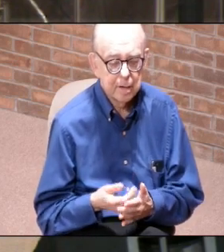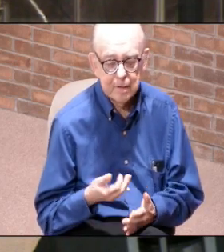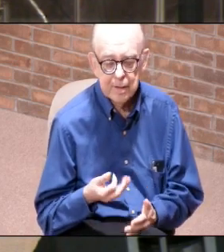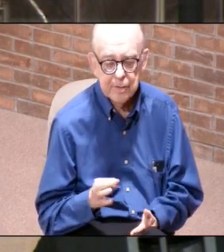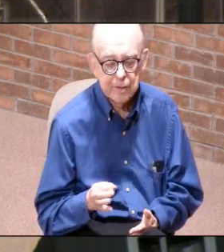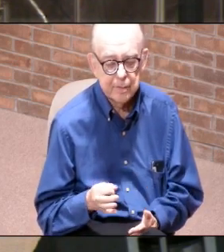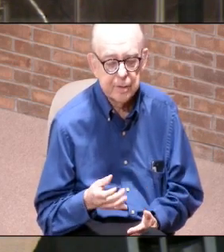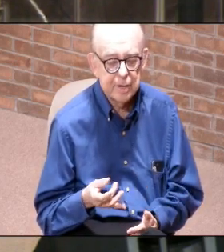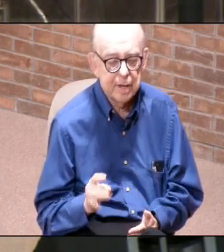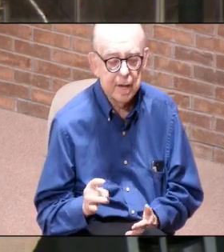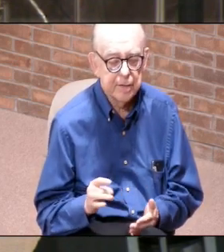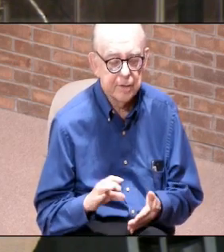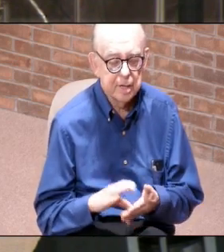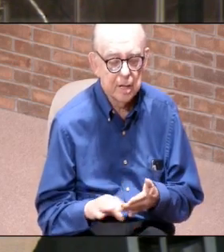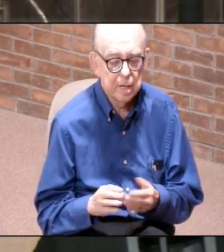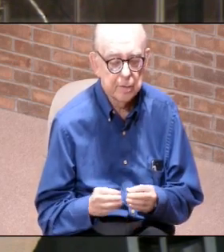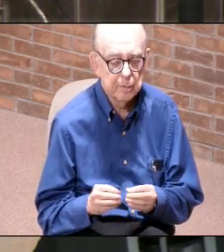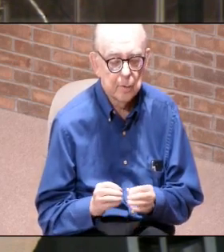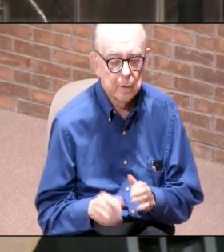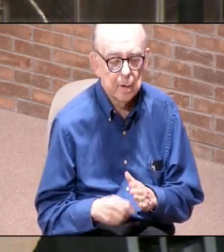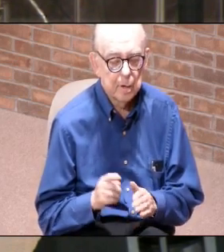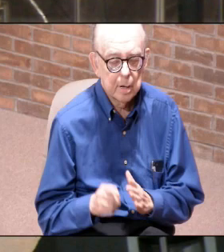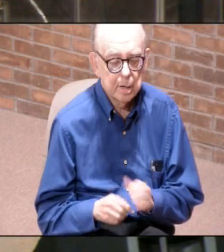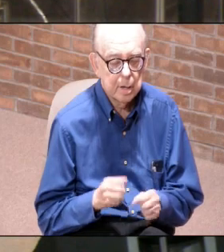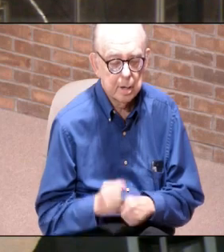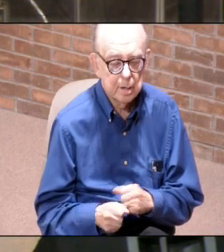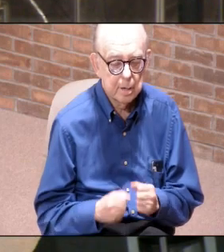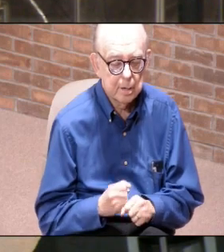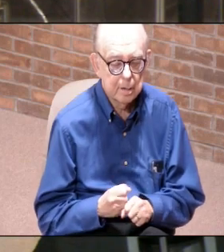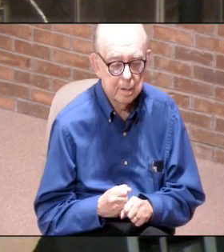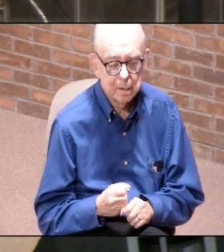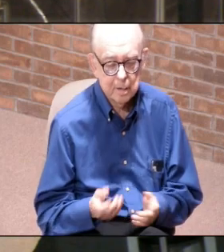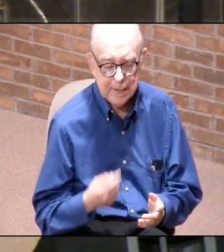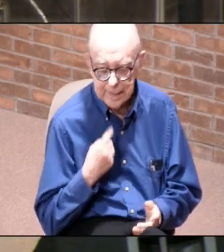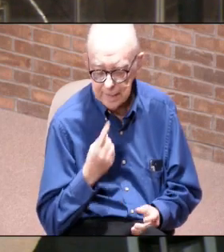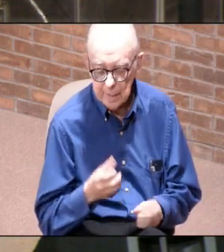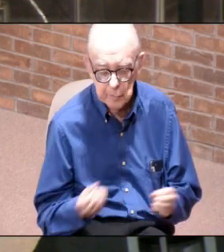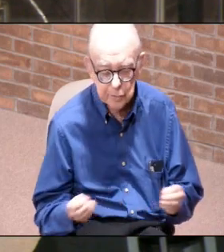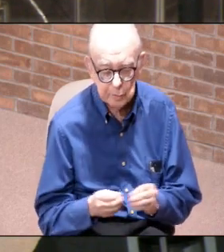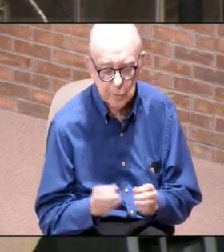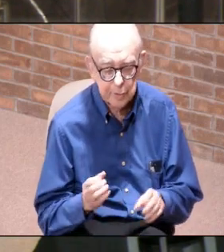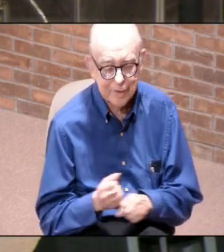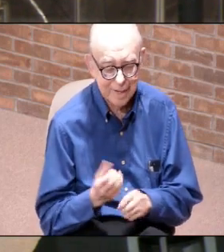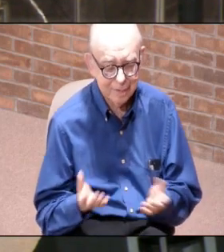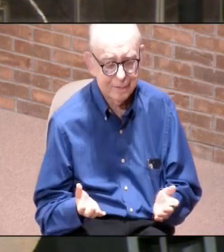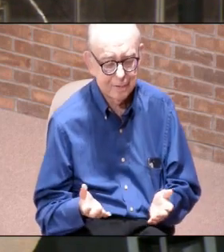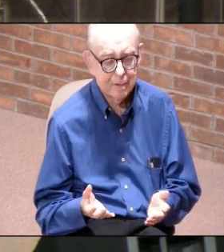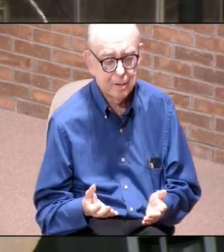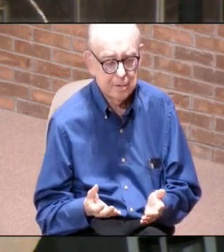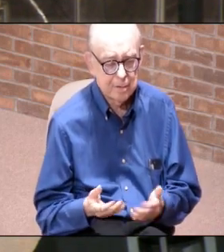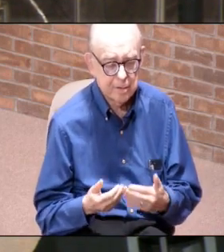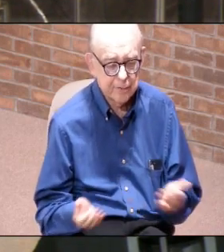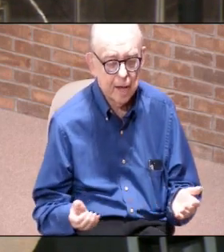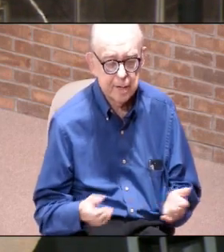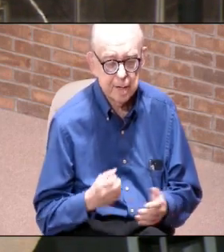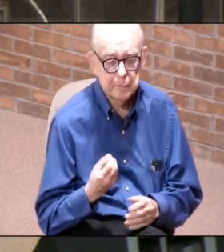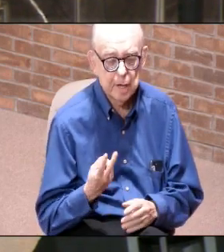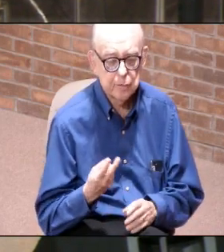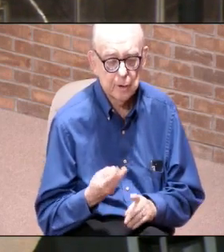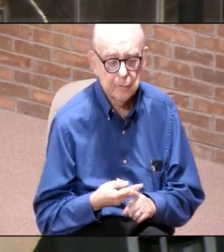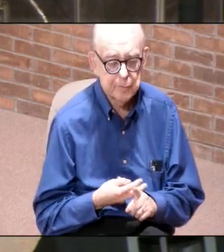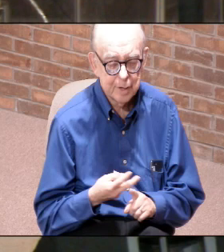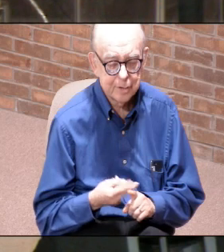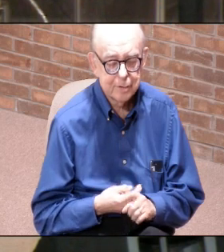year. Divide that by 12 months and tell me how much more you get, you know? So they, yeah, I forgot, you do get raises.